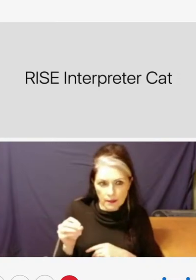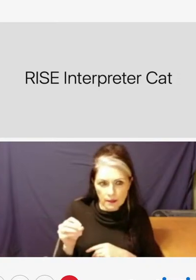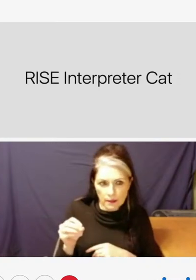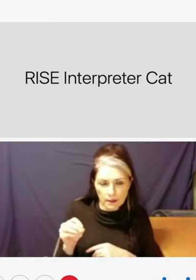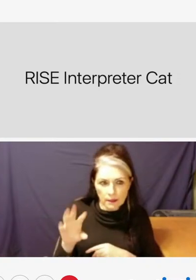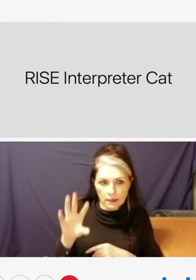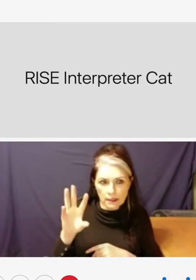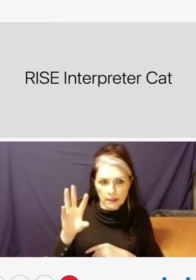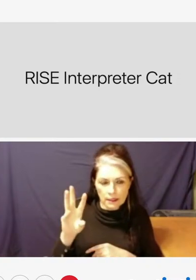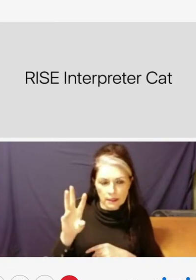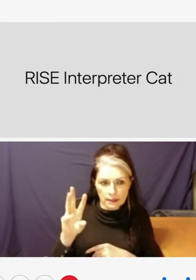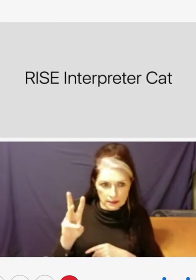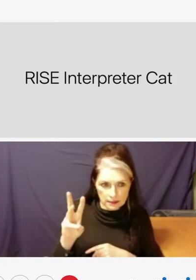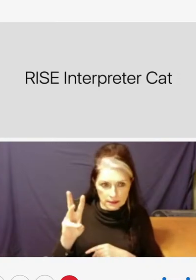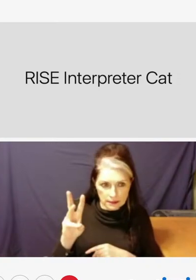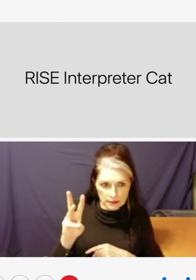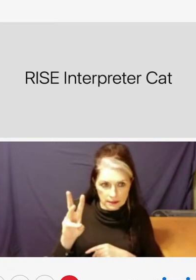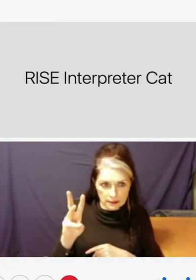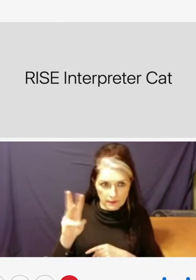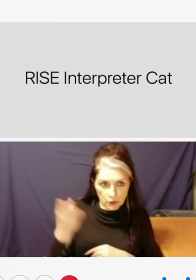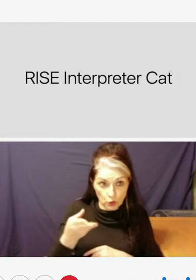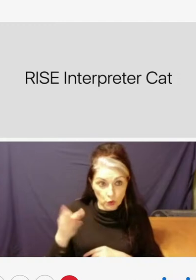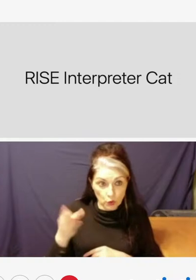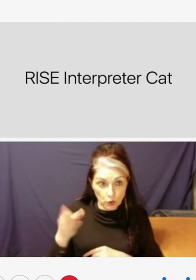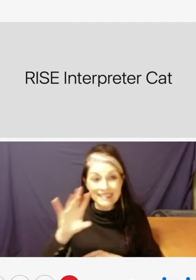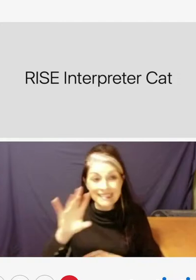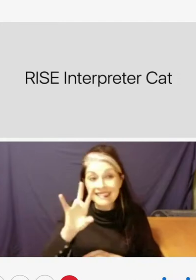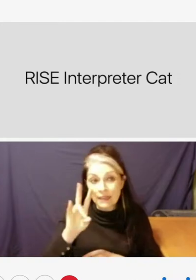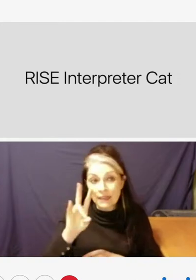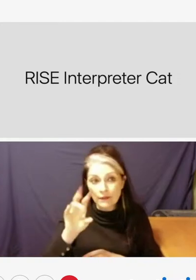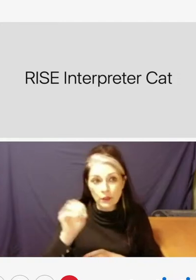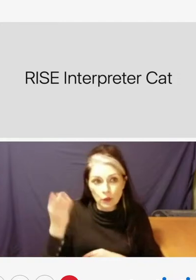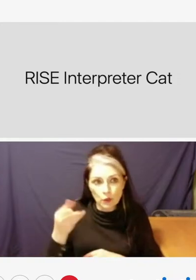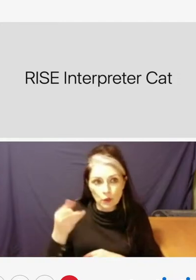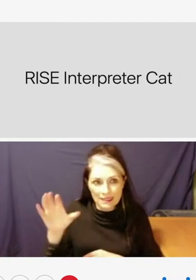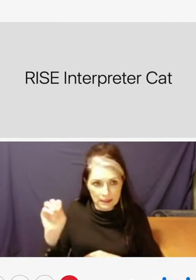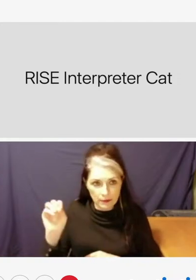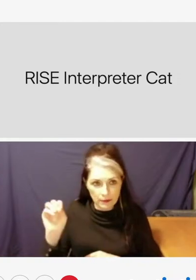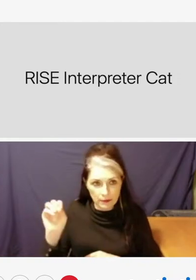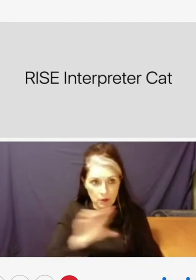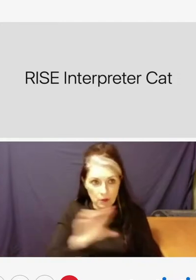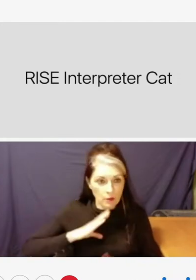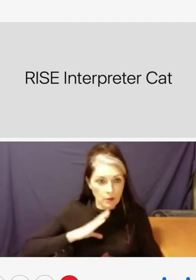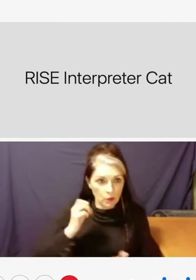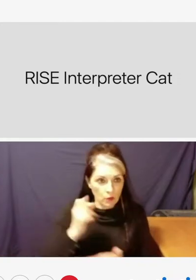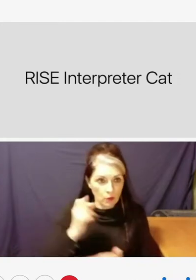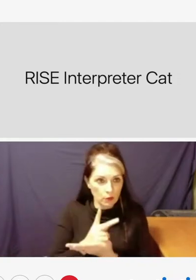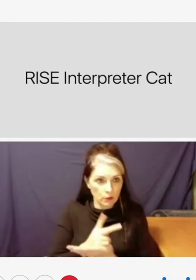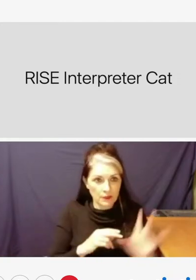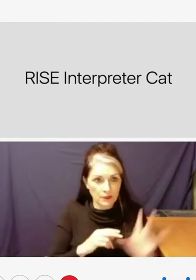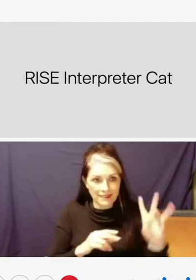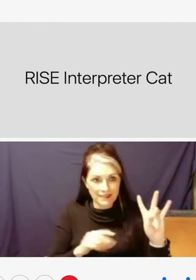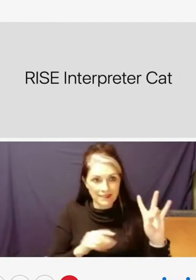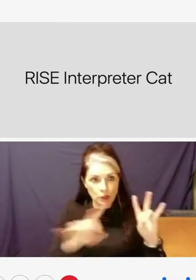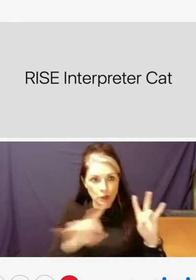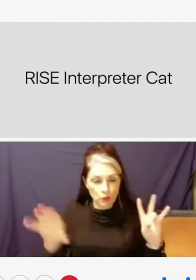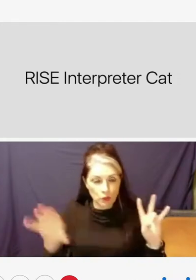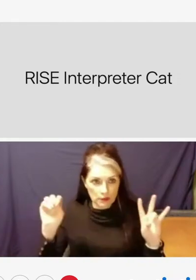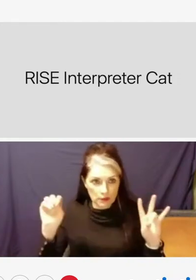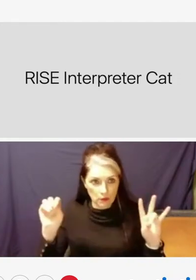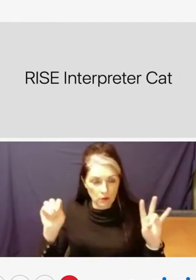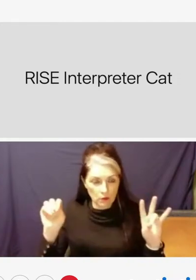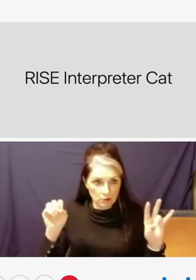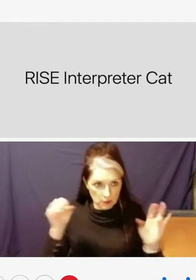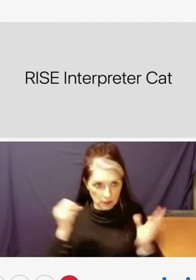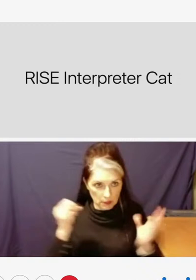vote the board approved items action items 5.1 through 5.1 and